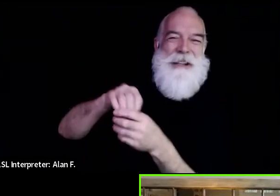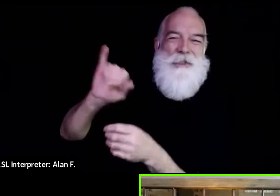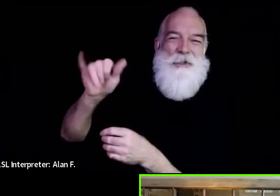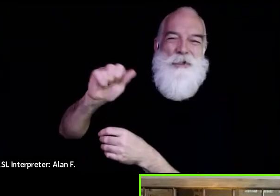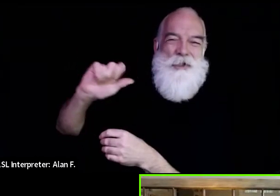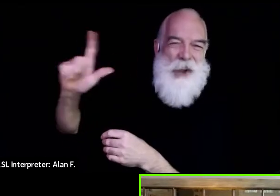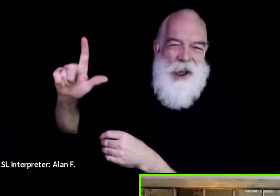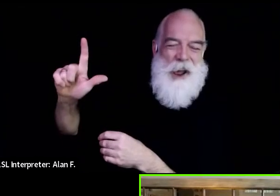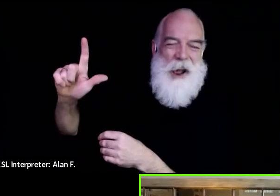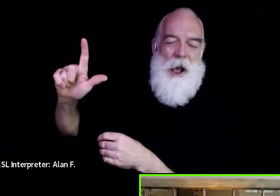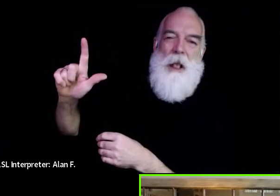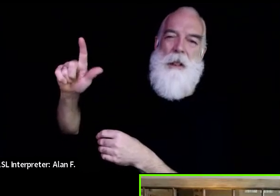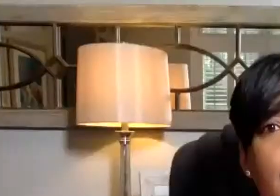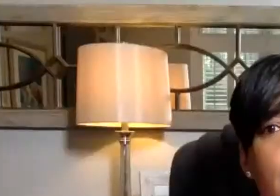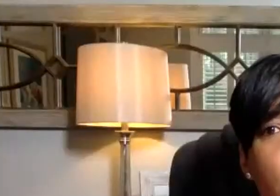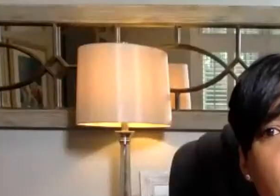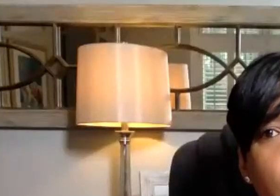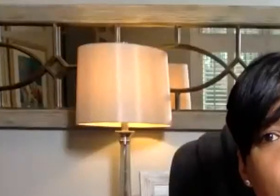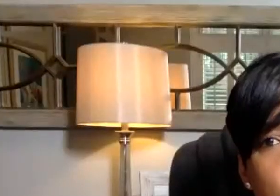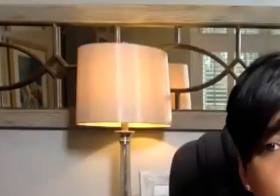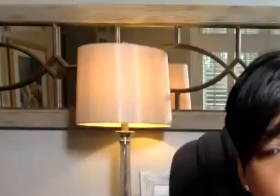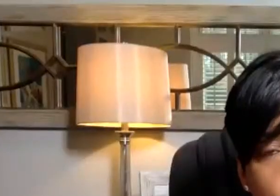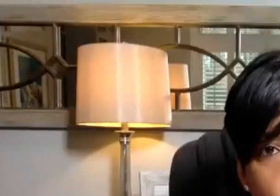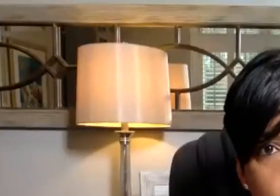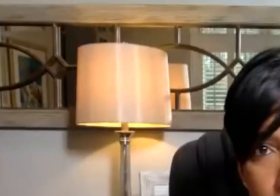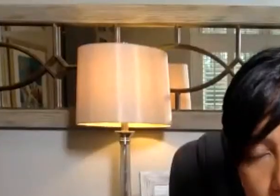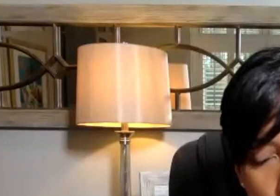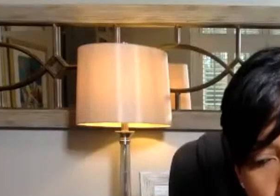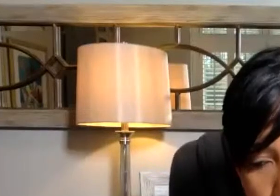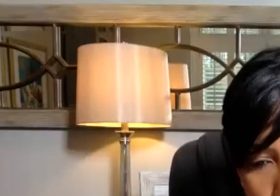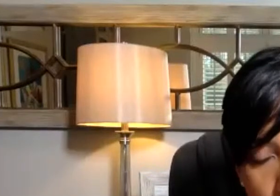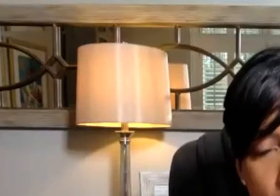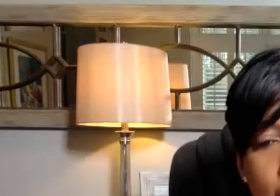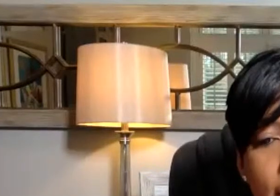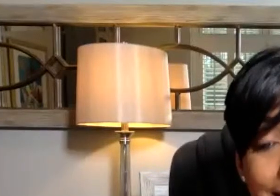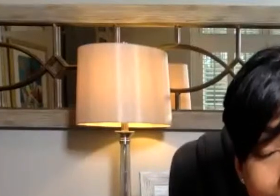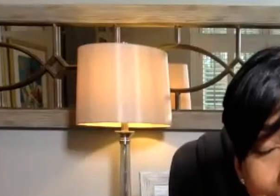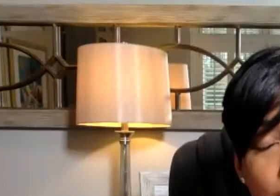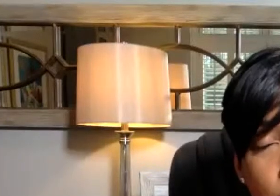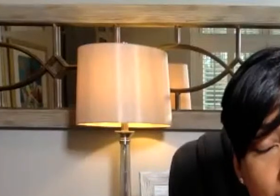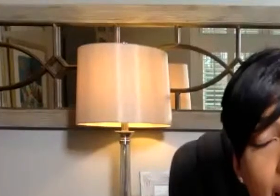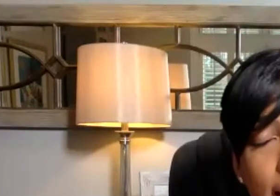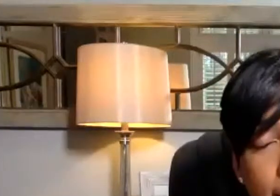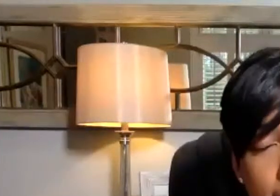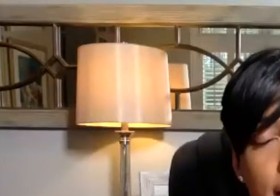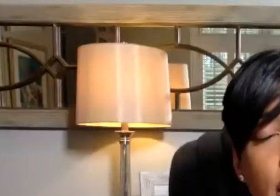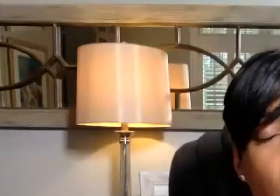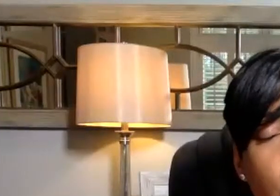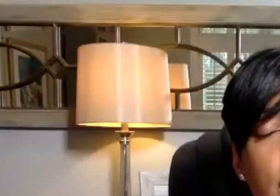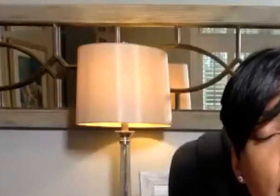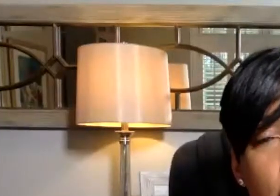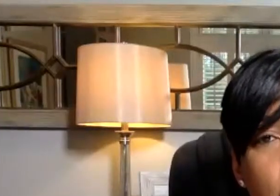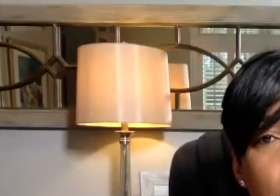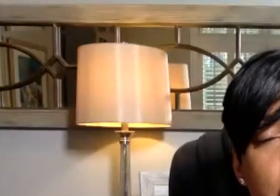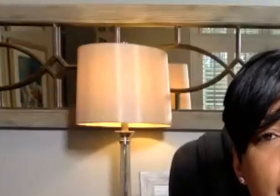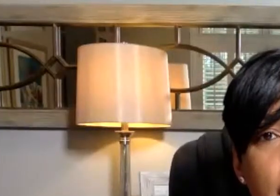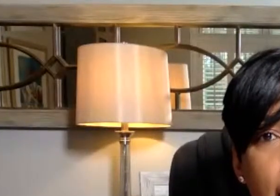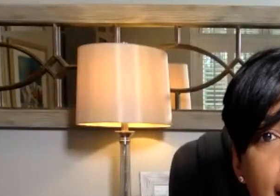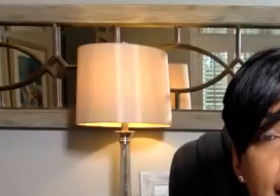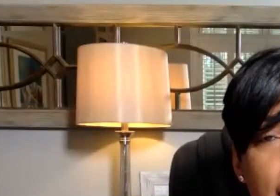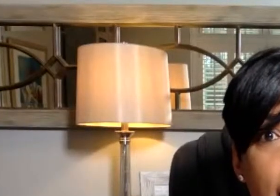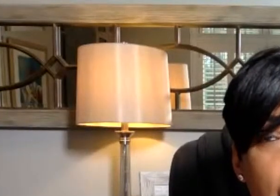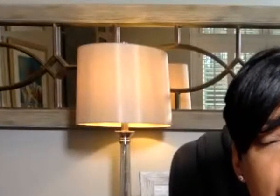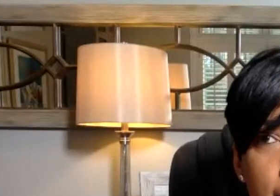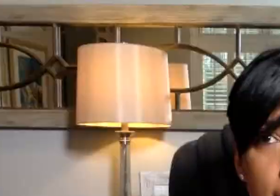just by way of historical context, the jail was built sometime around the time that Atlanta hosted the Olympics